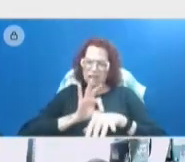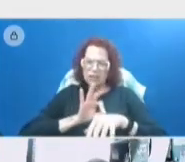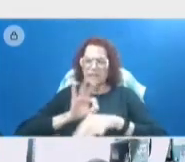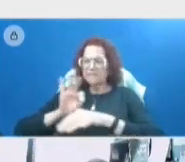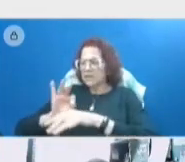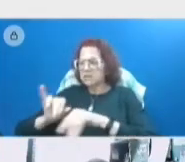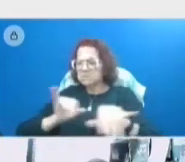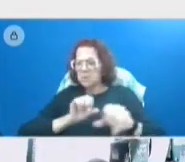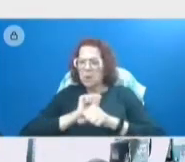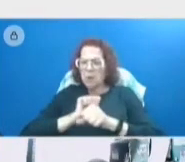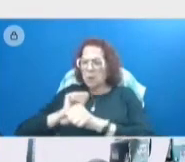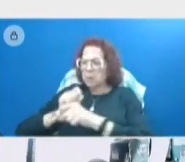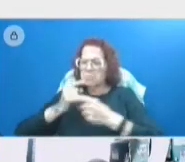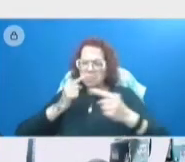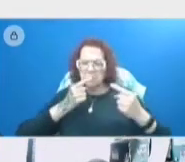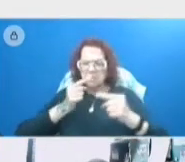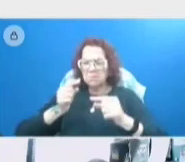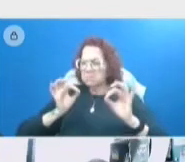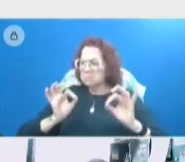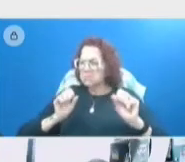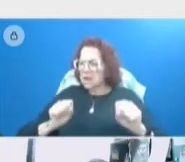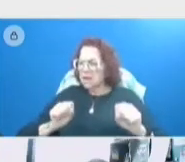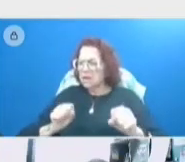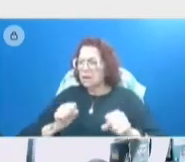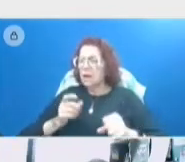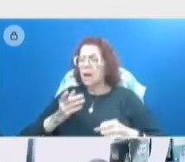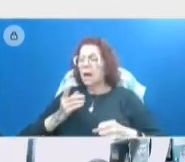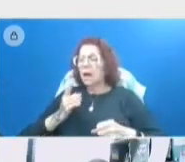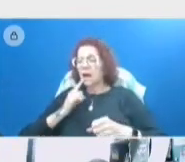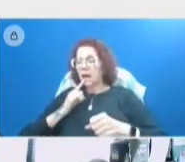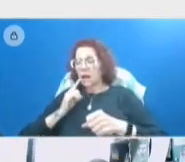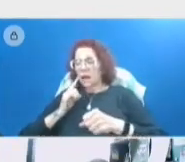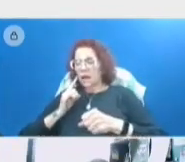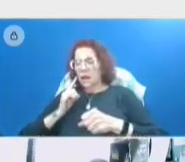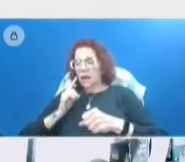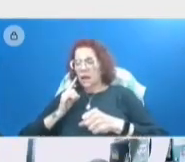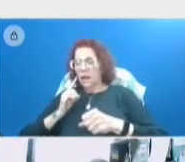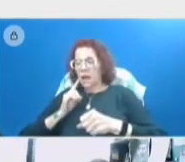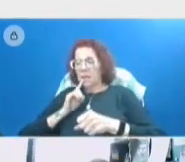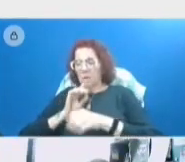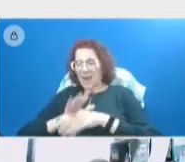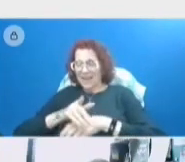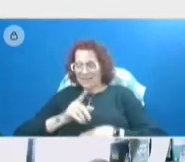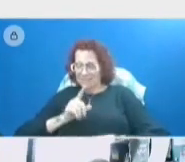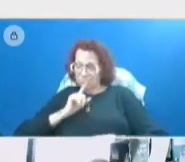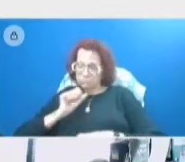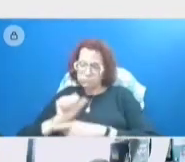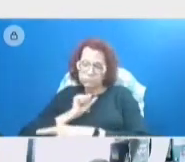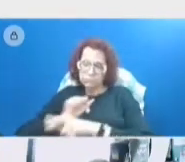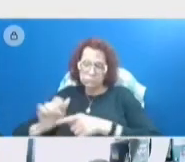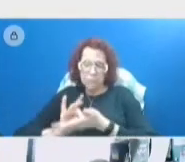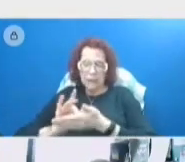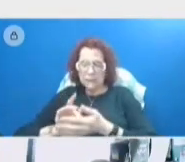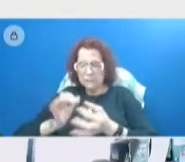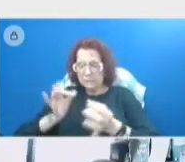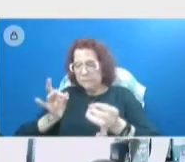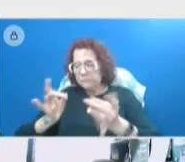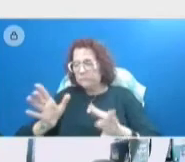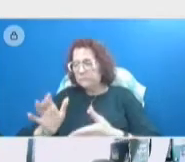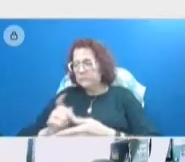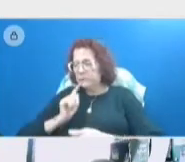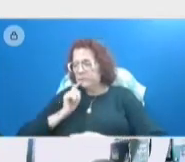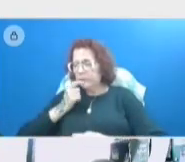Okay. And you have to swear that you have what? Some sort of medical emergency that requires you to apply for this